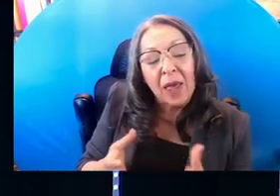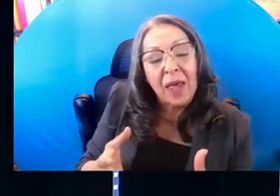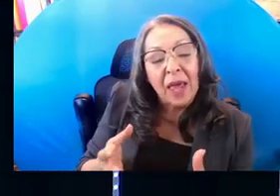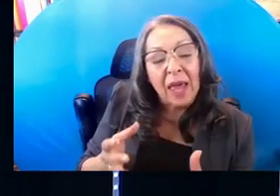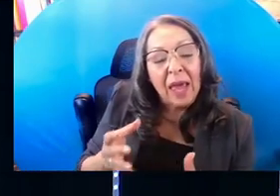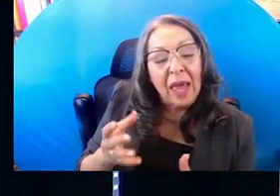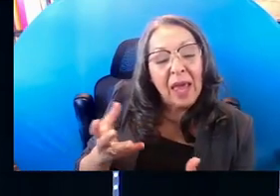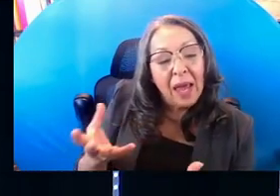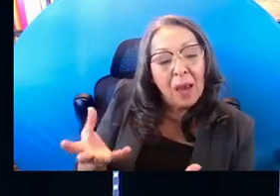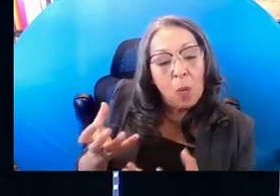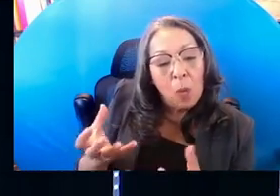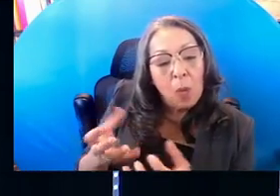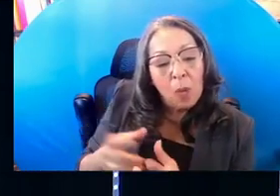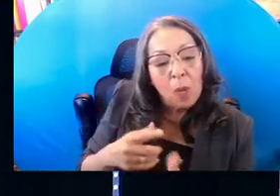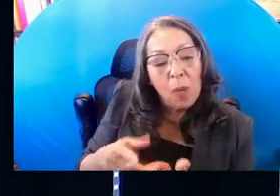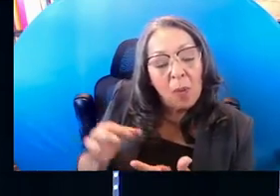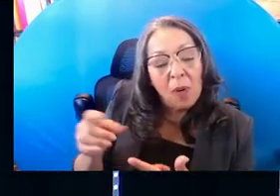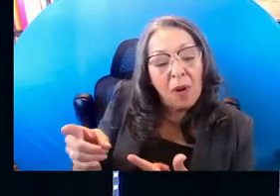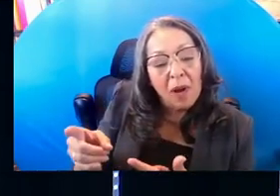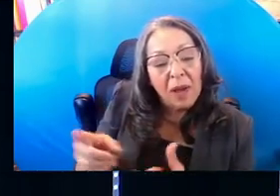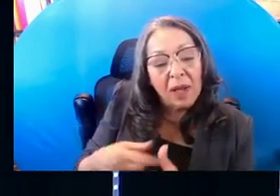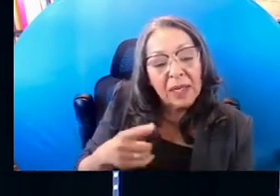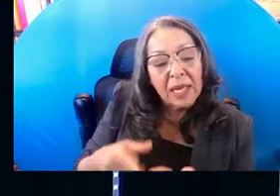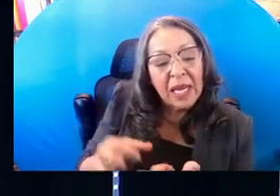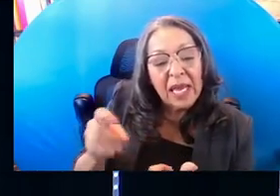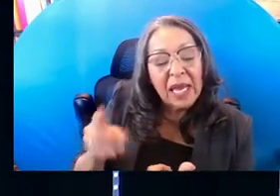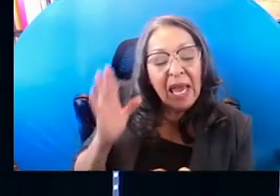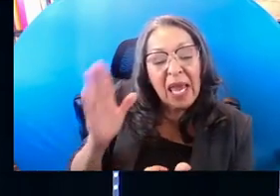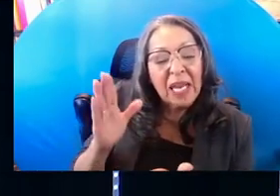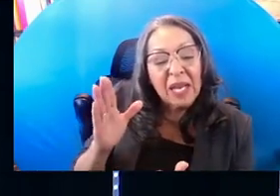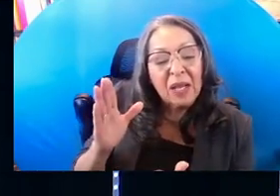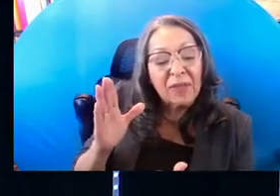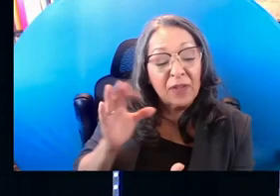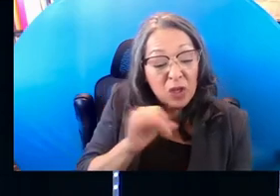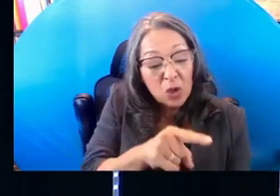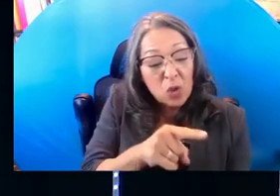on disobedience, that it will ultimately lead to death.